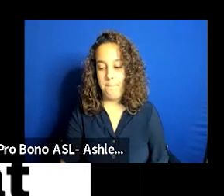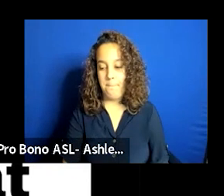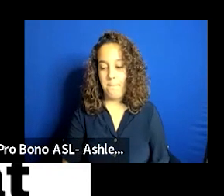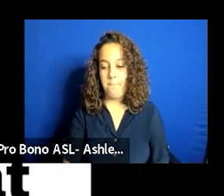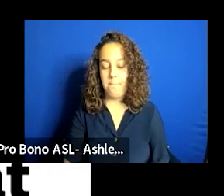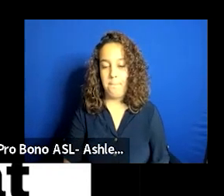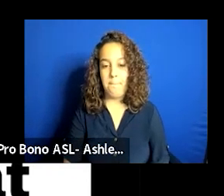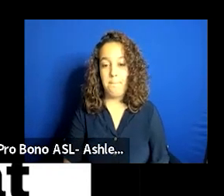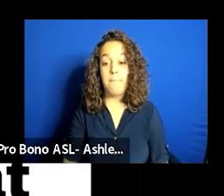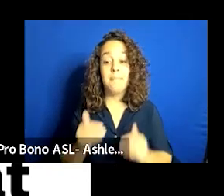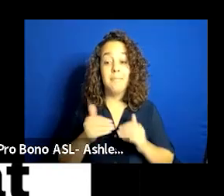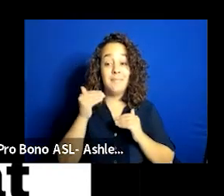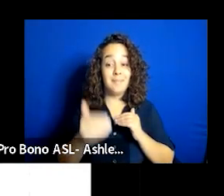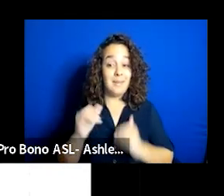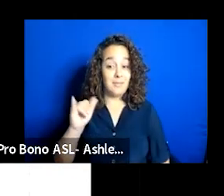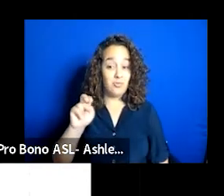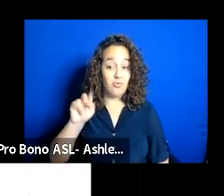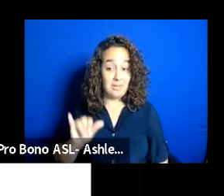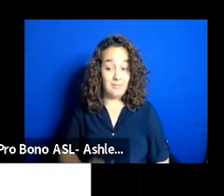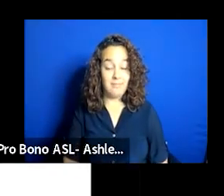Next, Jenny.